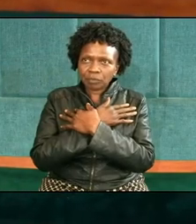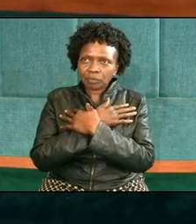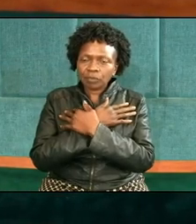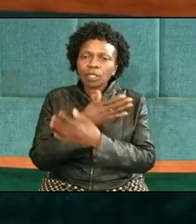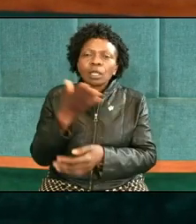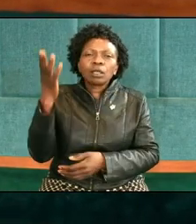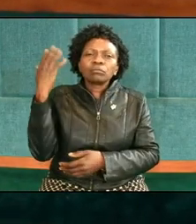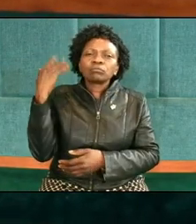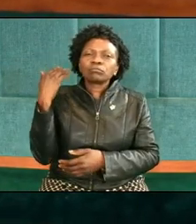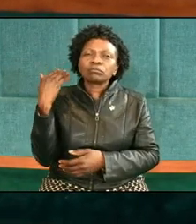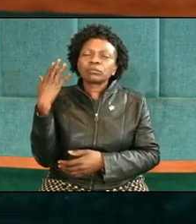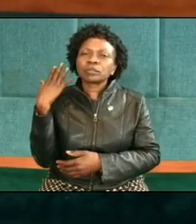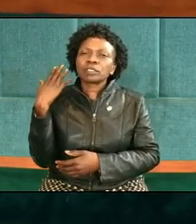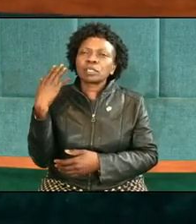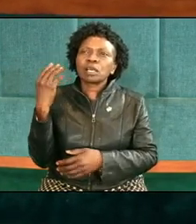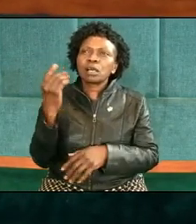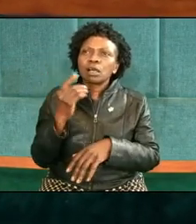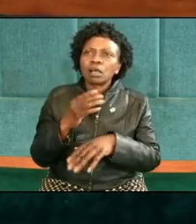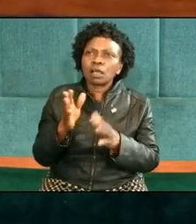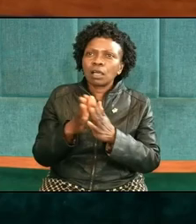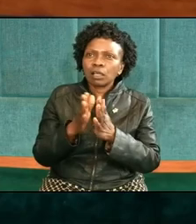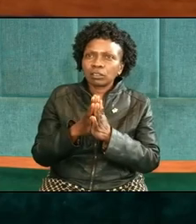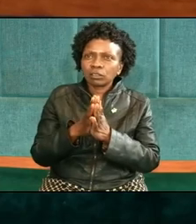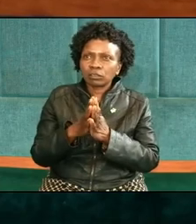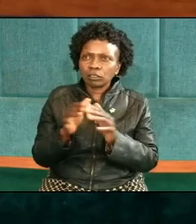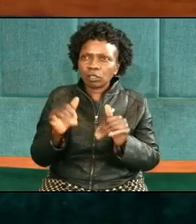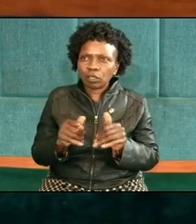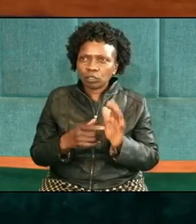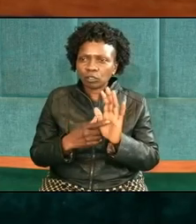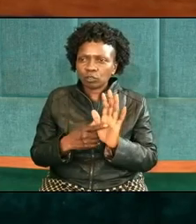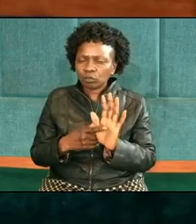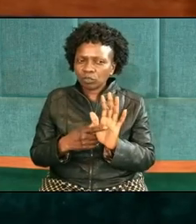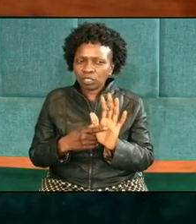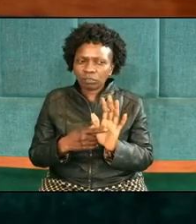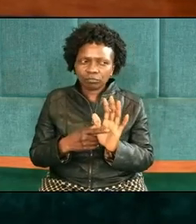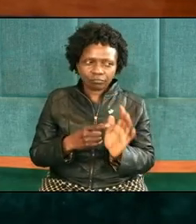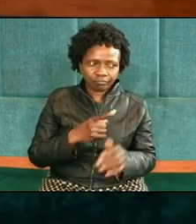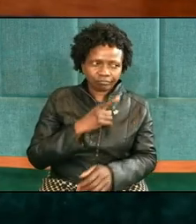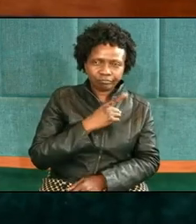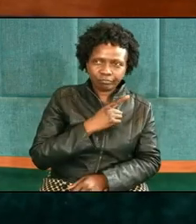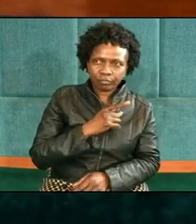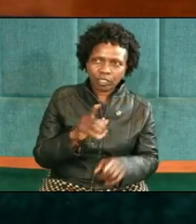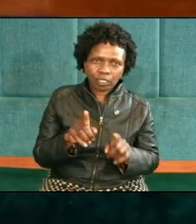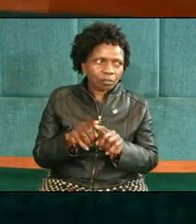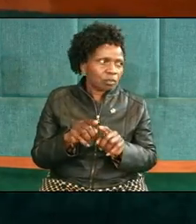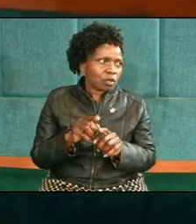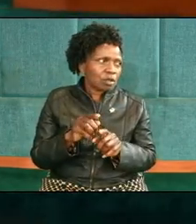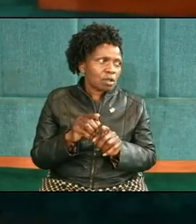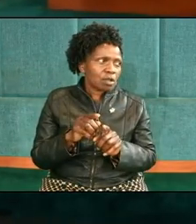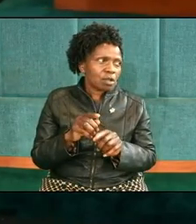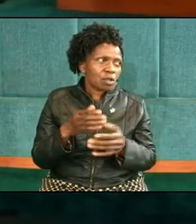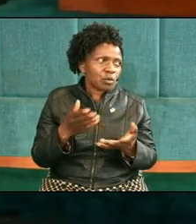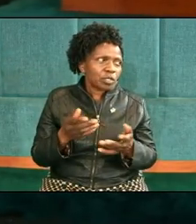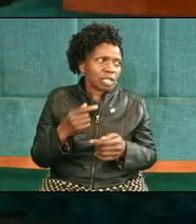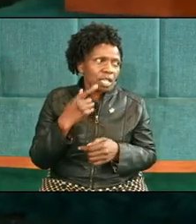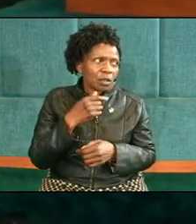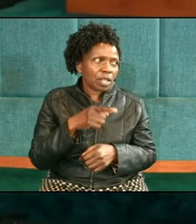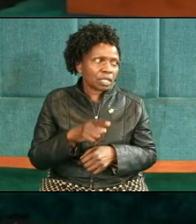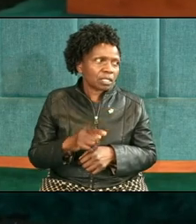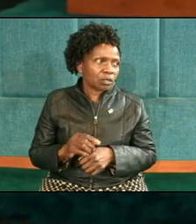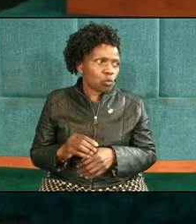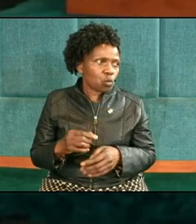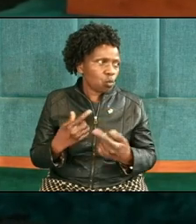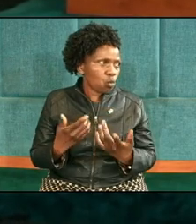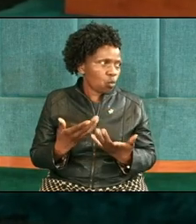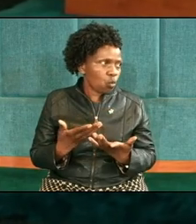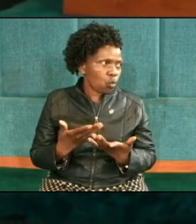neighbor. Yep. And Sister Sashoy Duncan. She's here with us. She is our